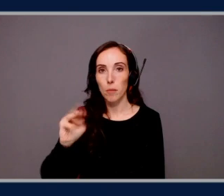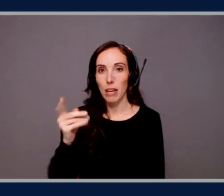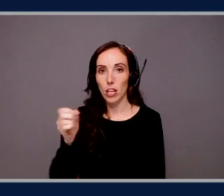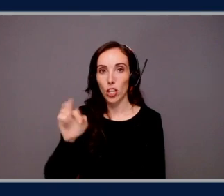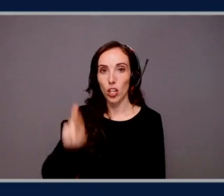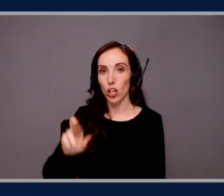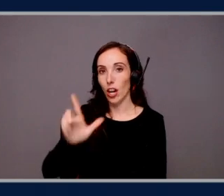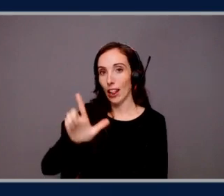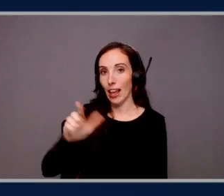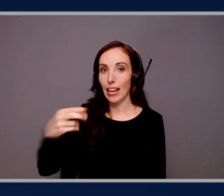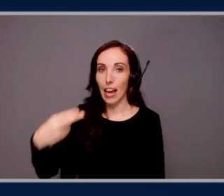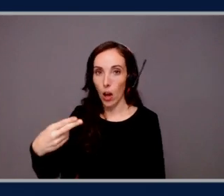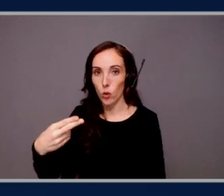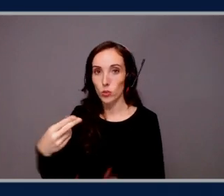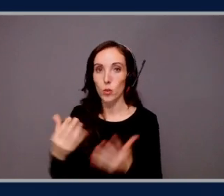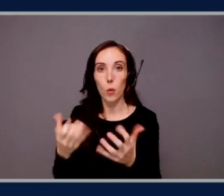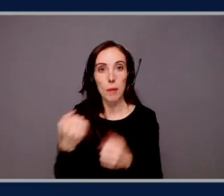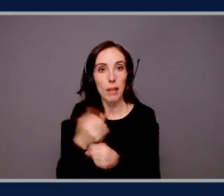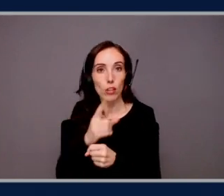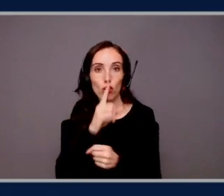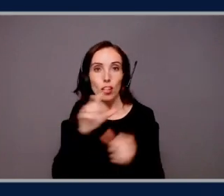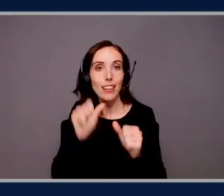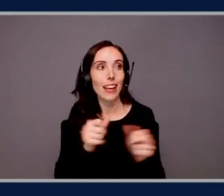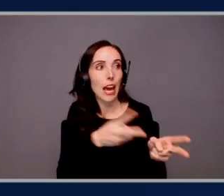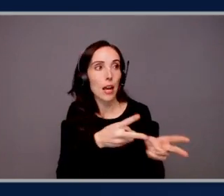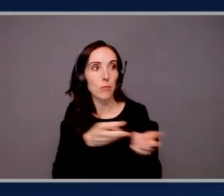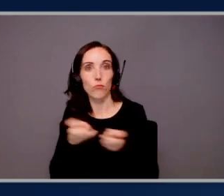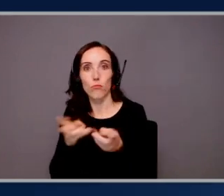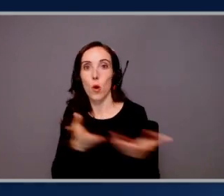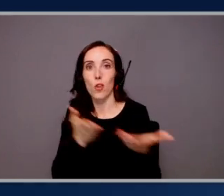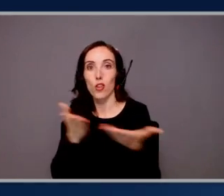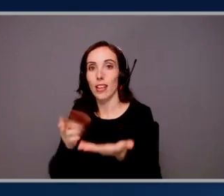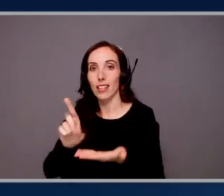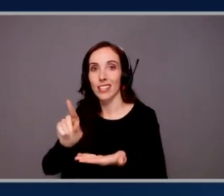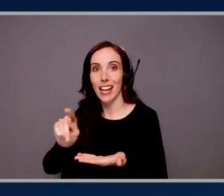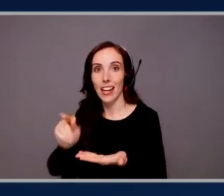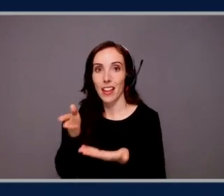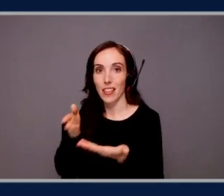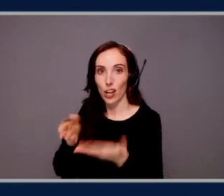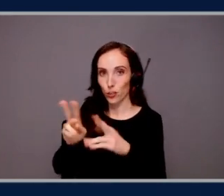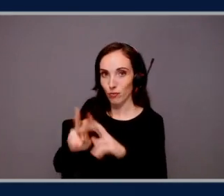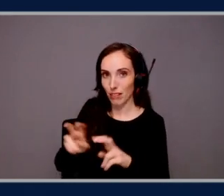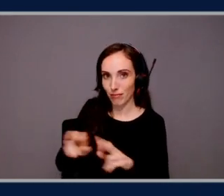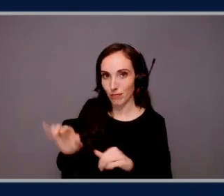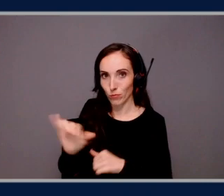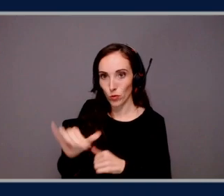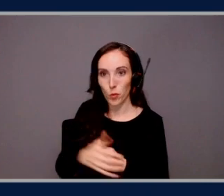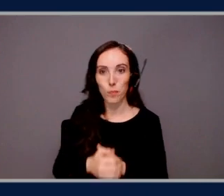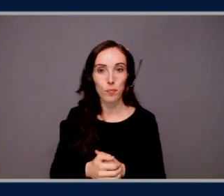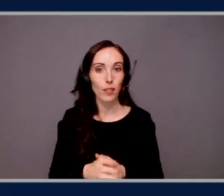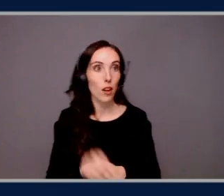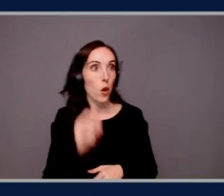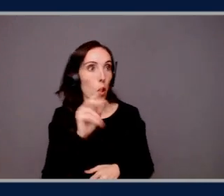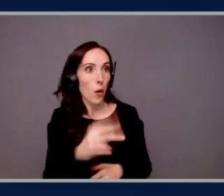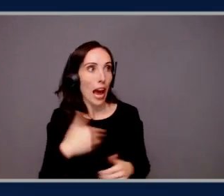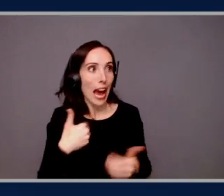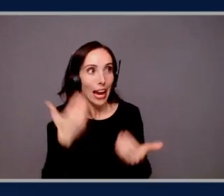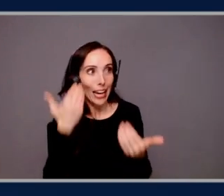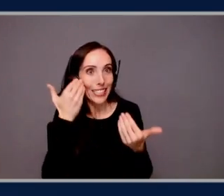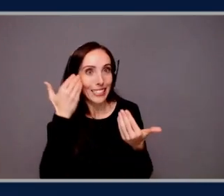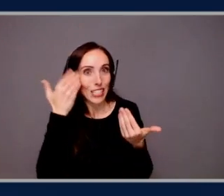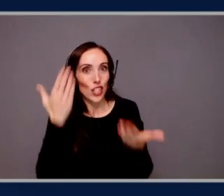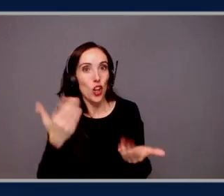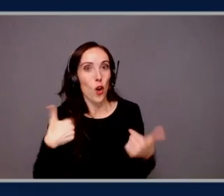replicate the data to that as well. Okay, wow. That is fun, and you've taken us on a journey. I had no clue we were sitting with